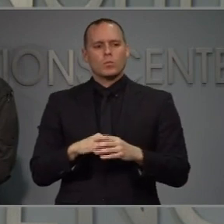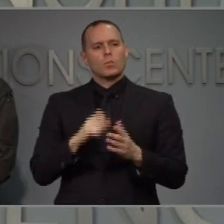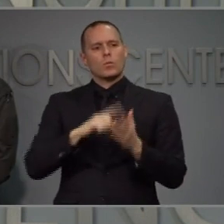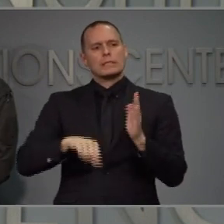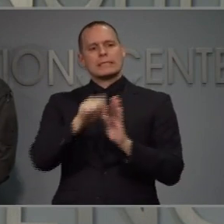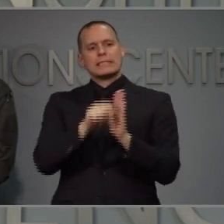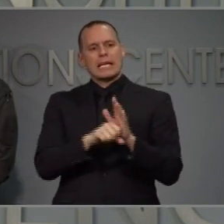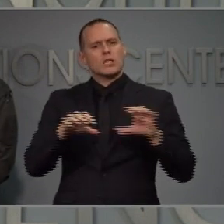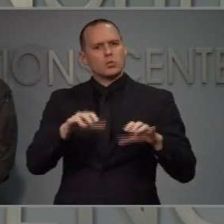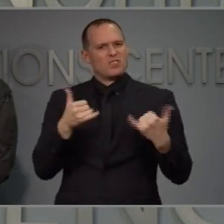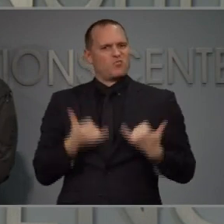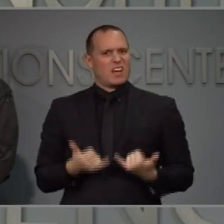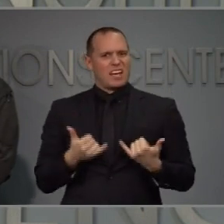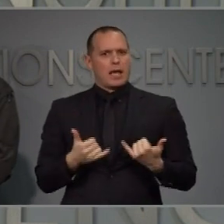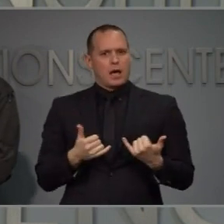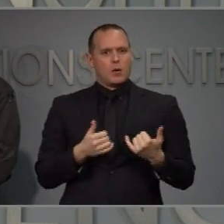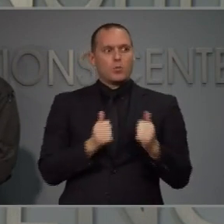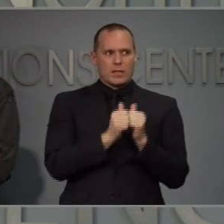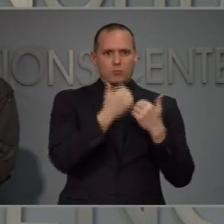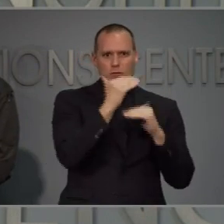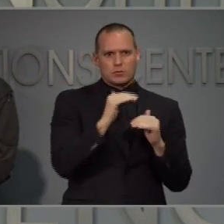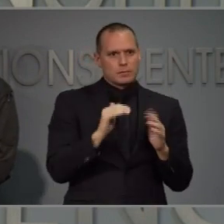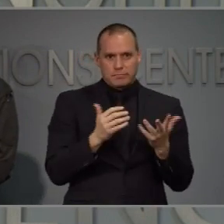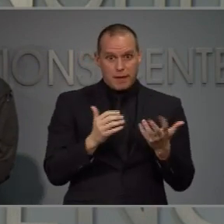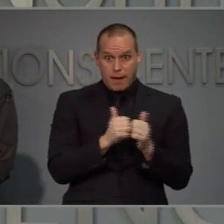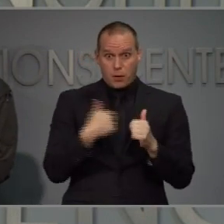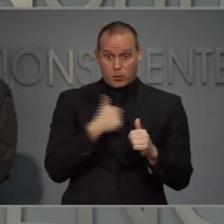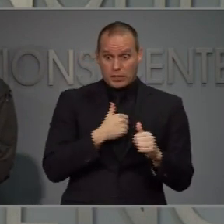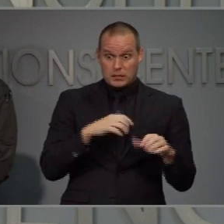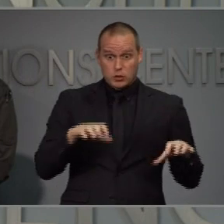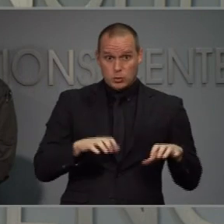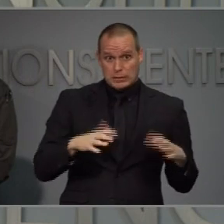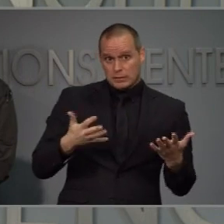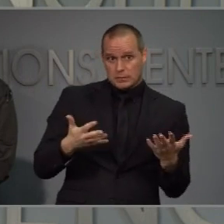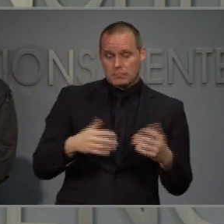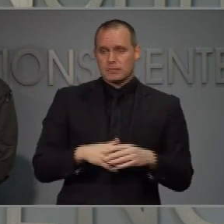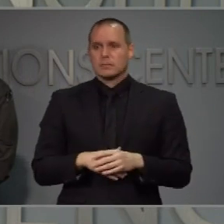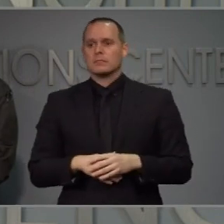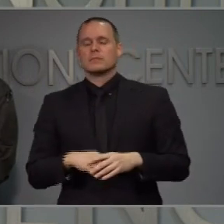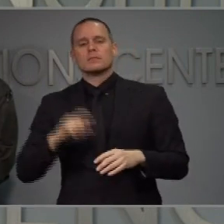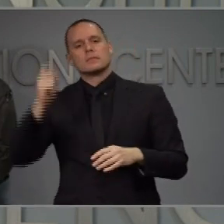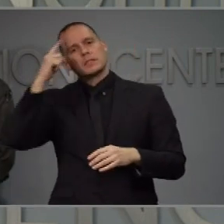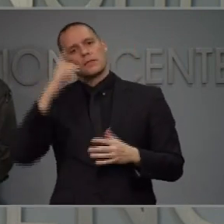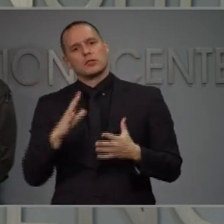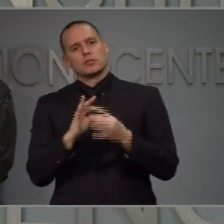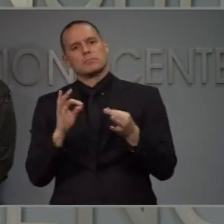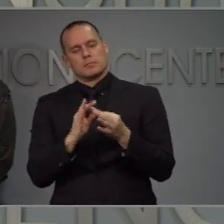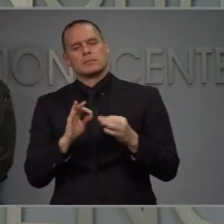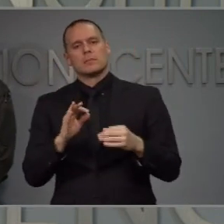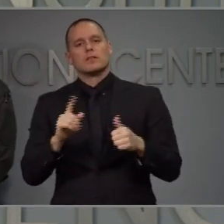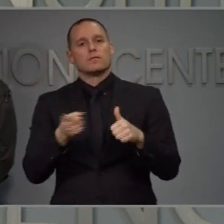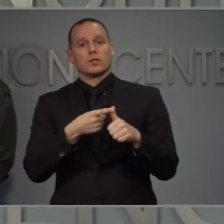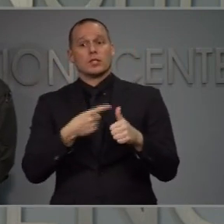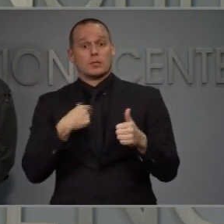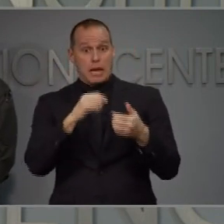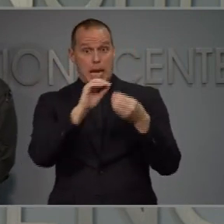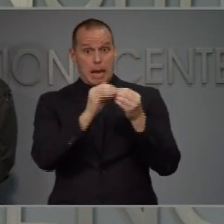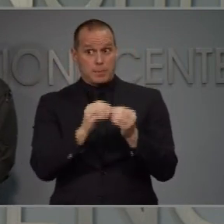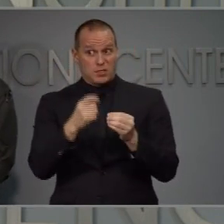now? Well, first, we need our indicators to be moving in a positive